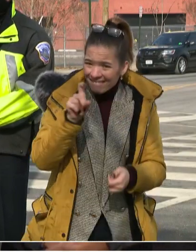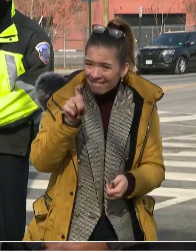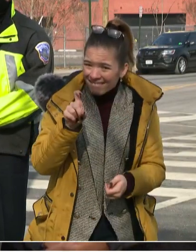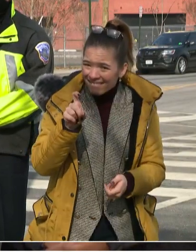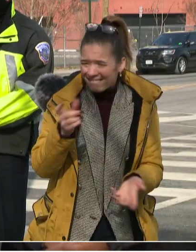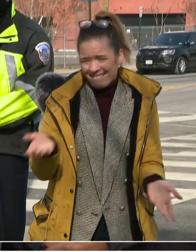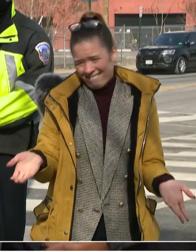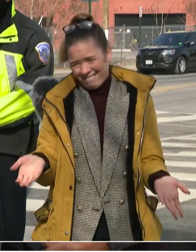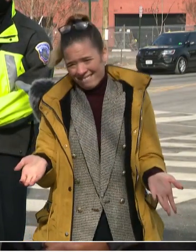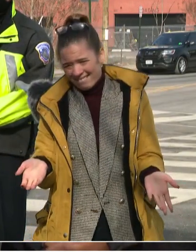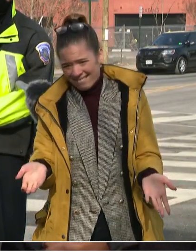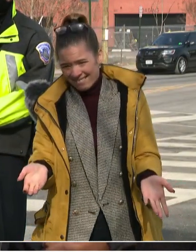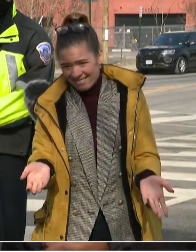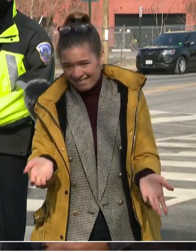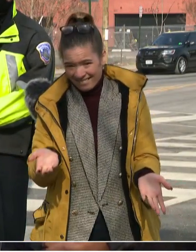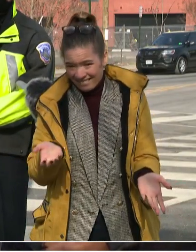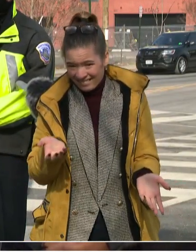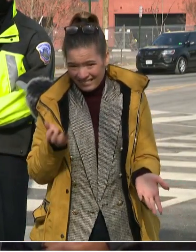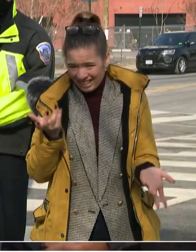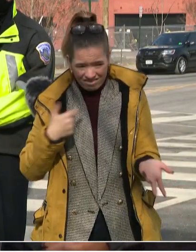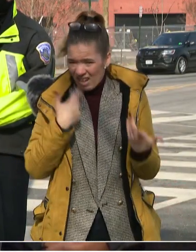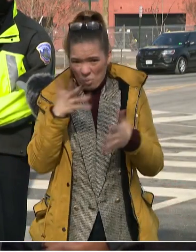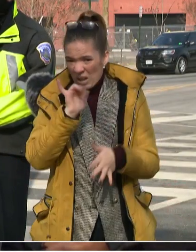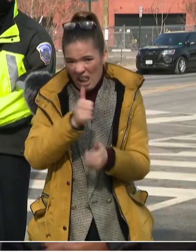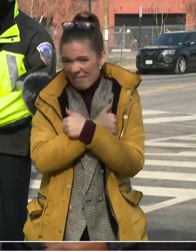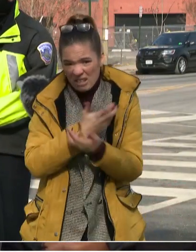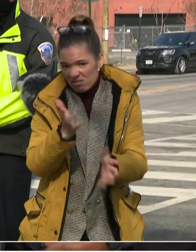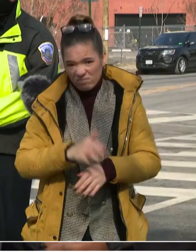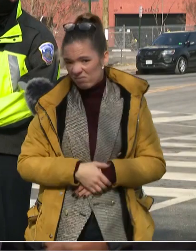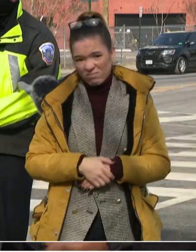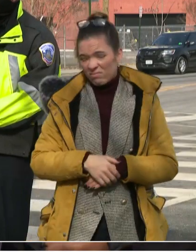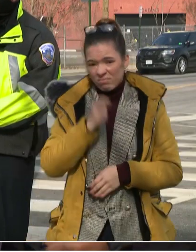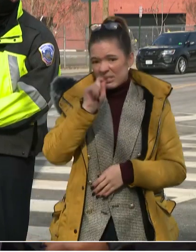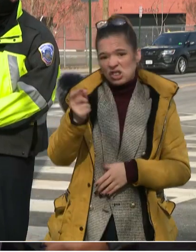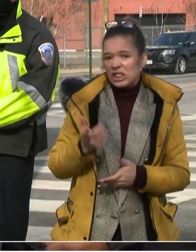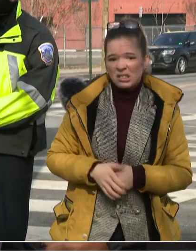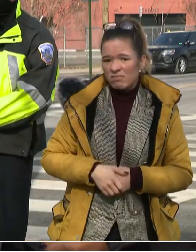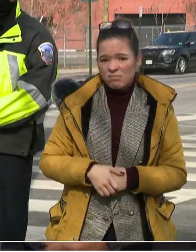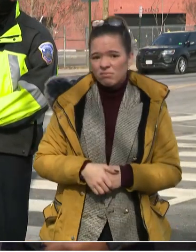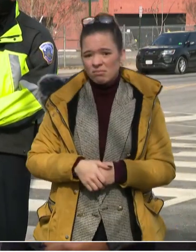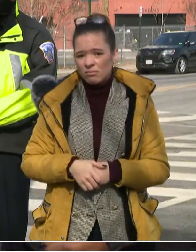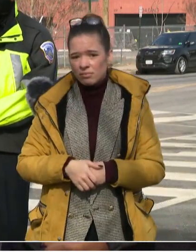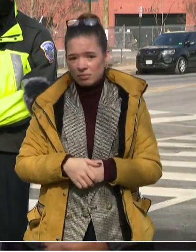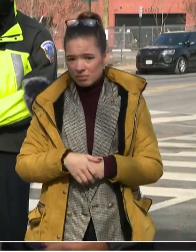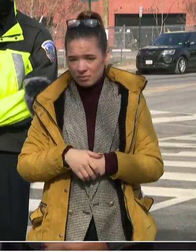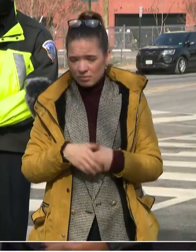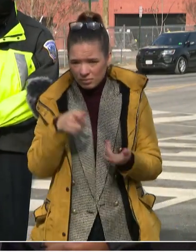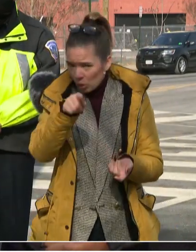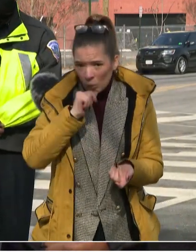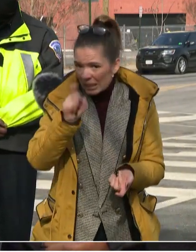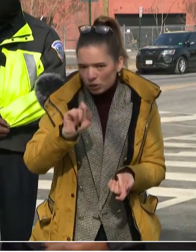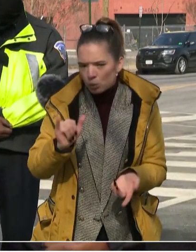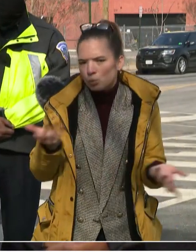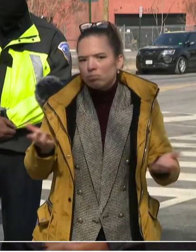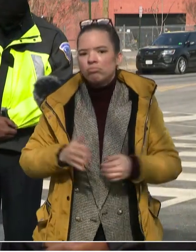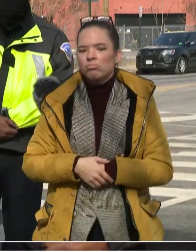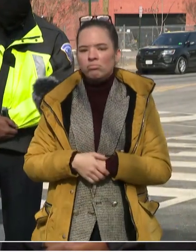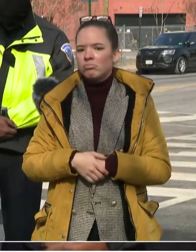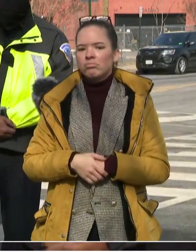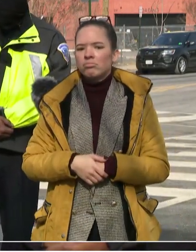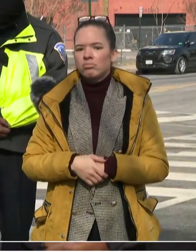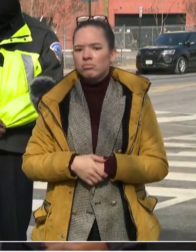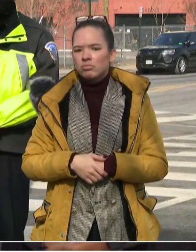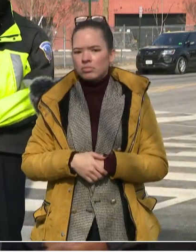If that's love, I don't want no part of that. And you should not want a part of that. We should want better for